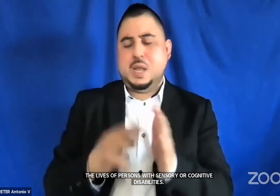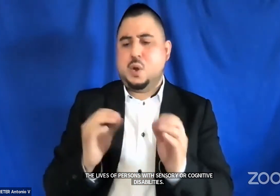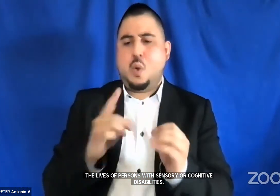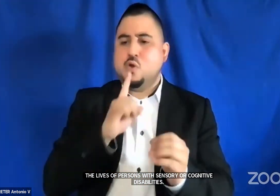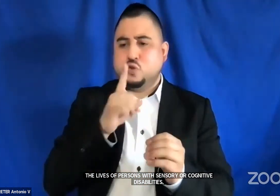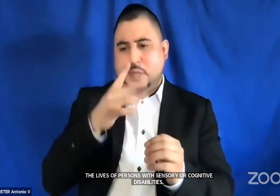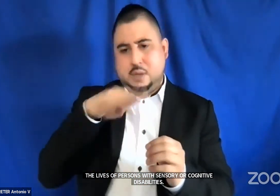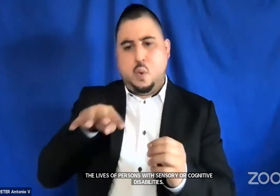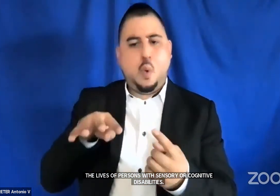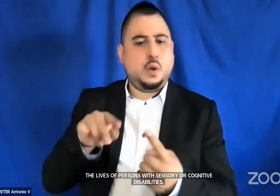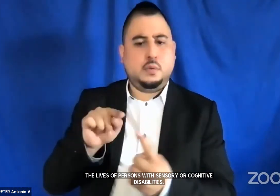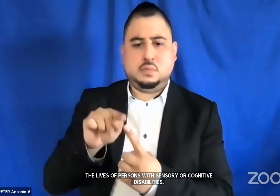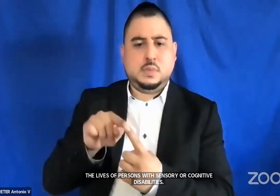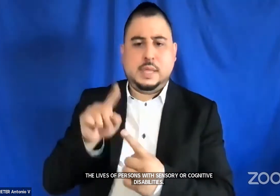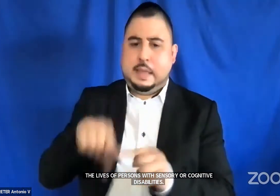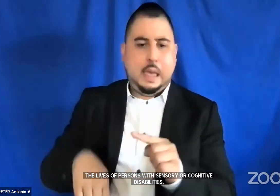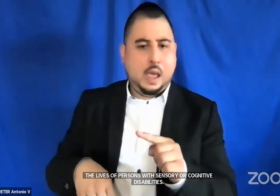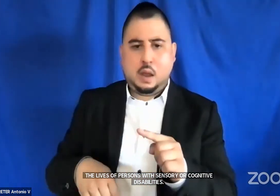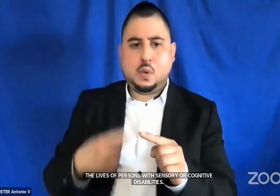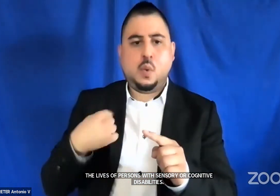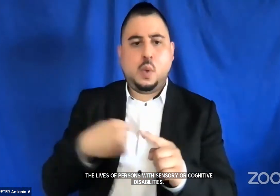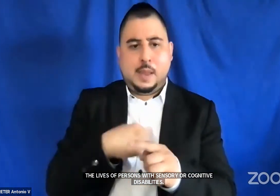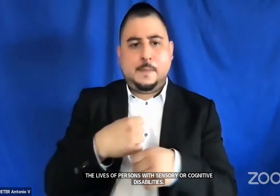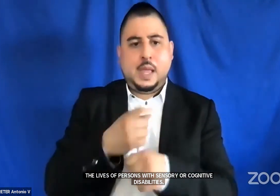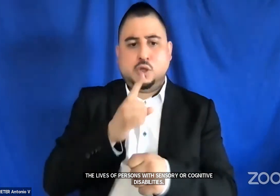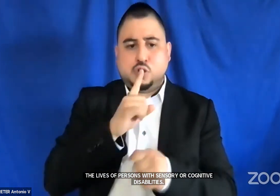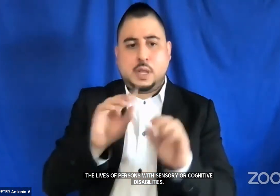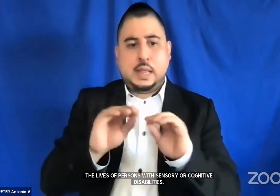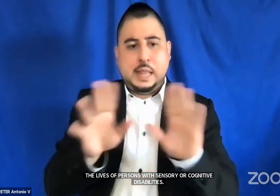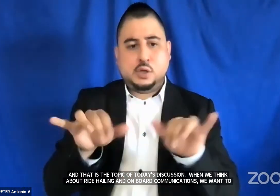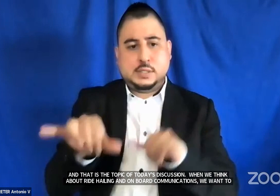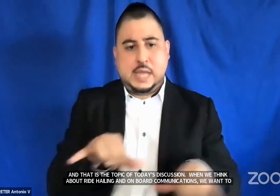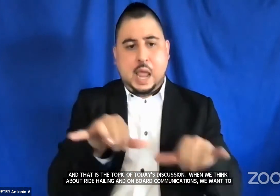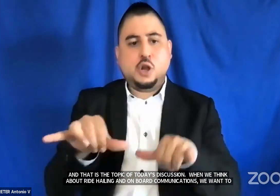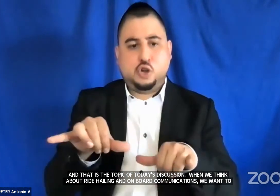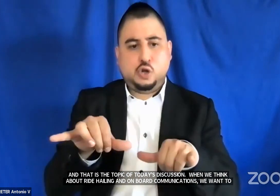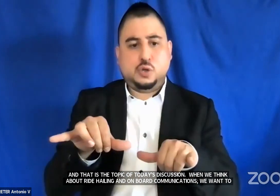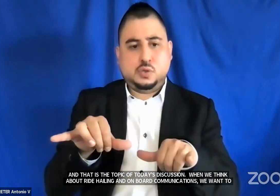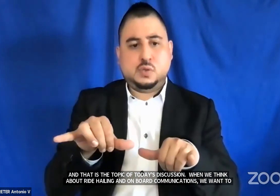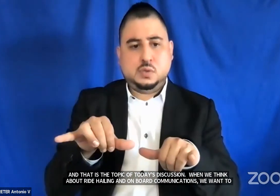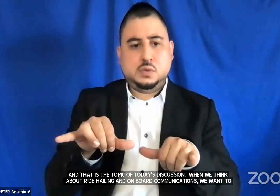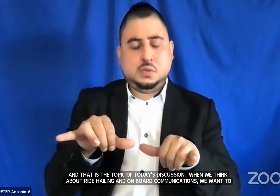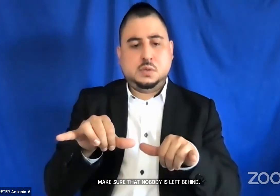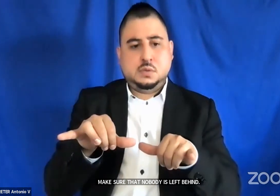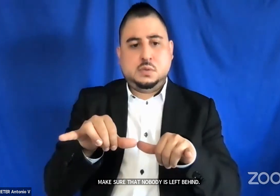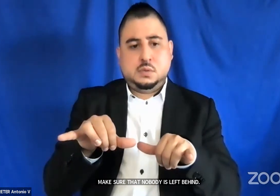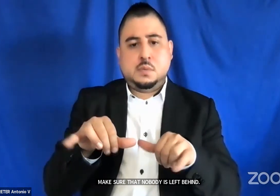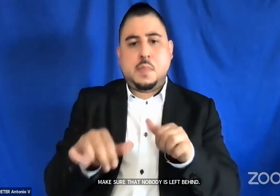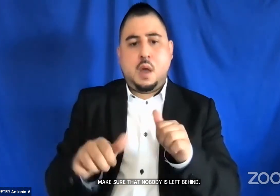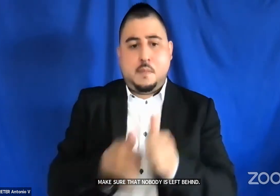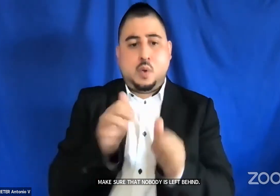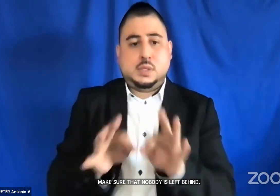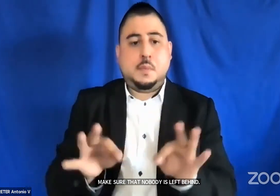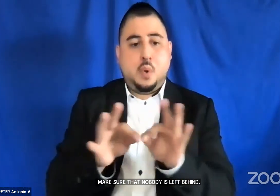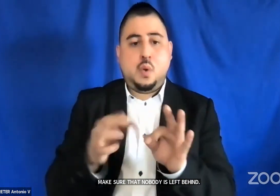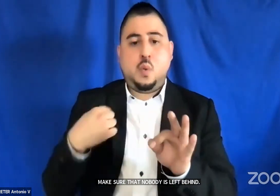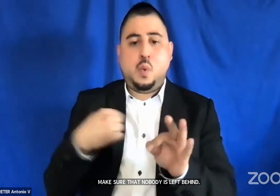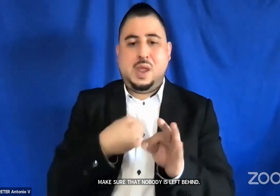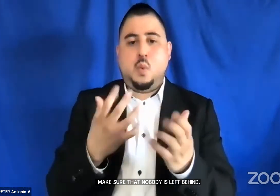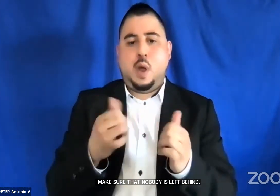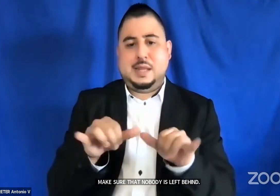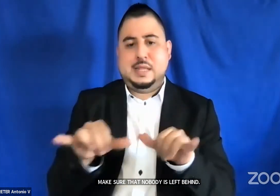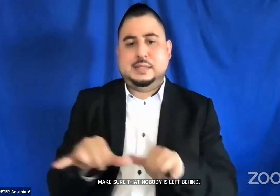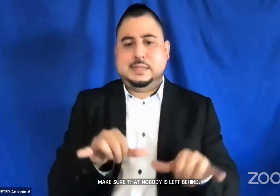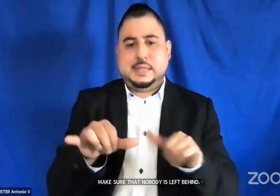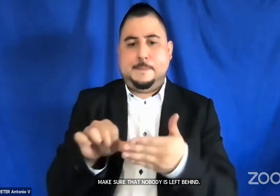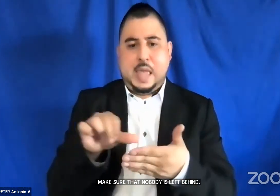behind. We want to make sure that there are clear standards, guidelines, but most importantly, we want to all be on the same